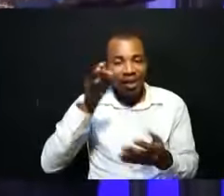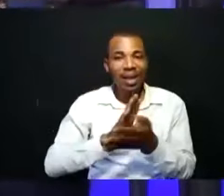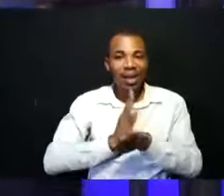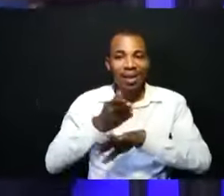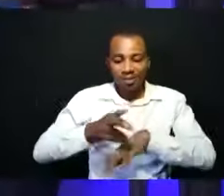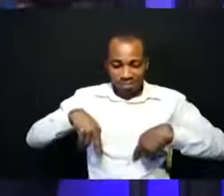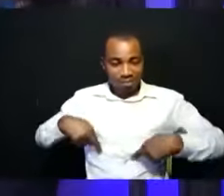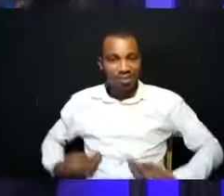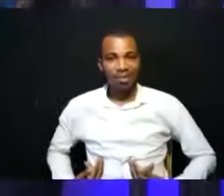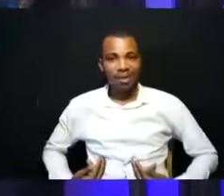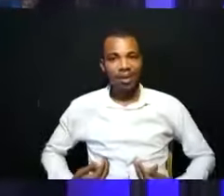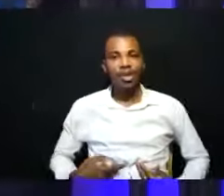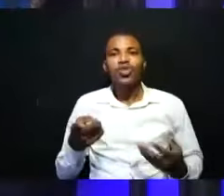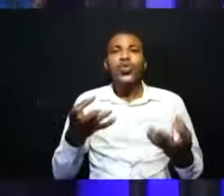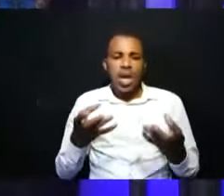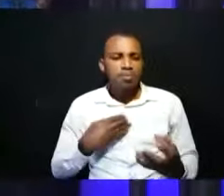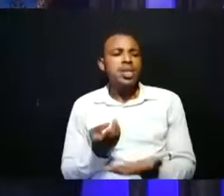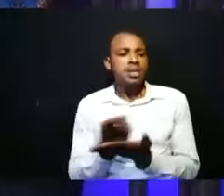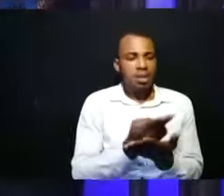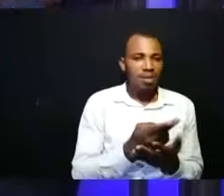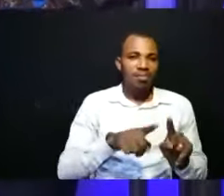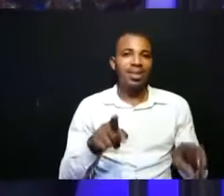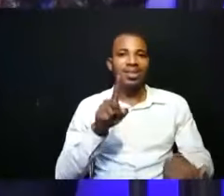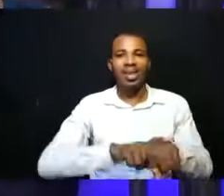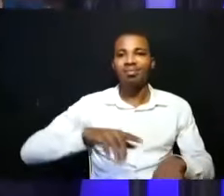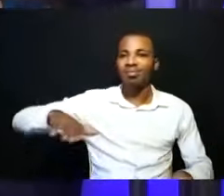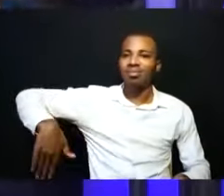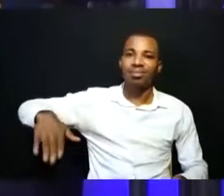upcoming generation do not even remember the old folks.